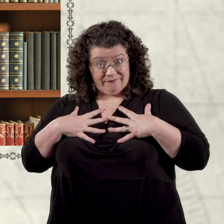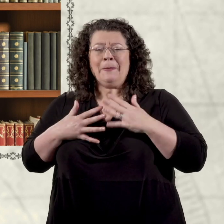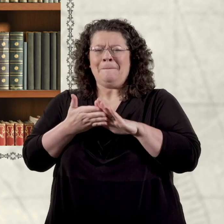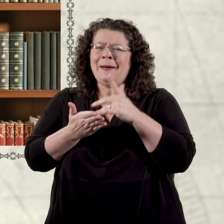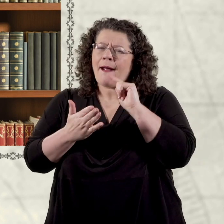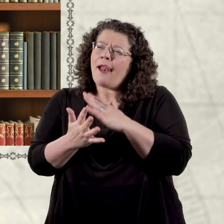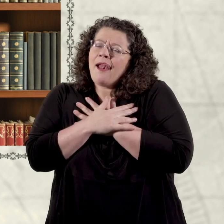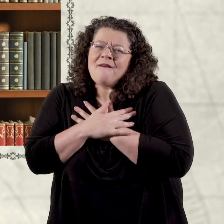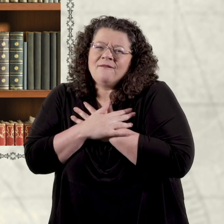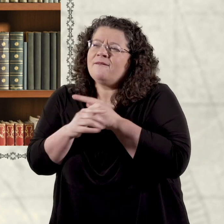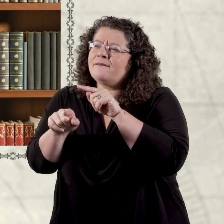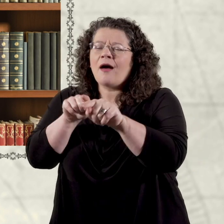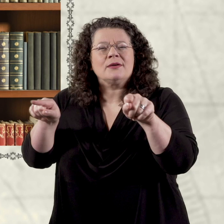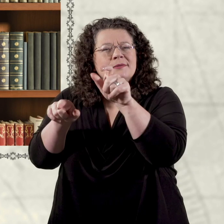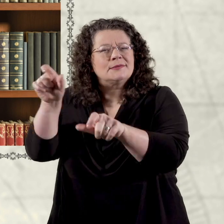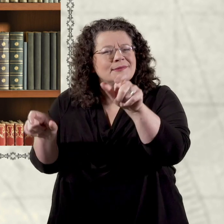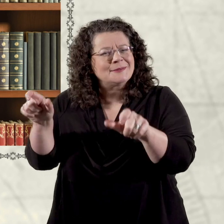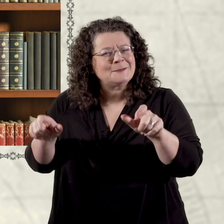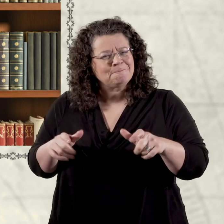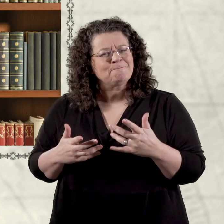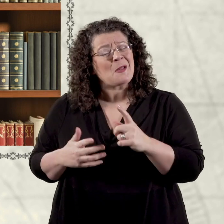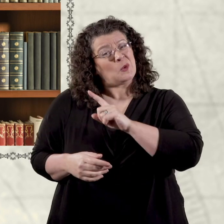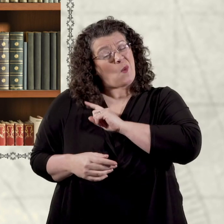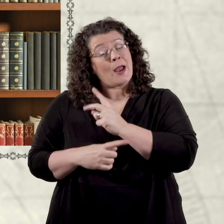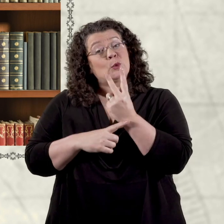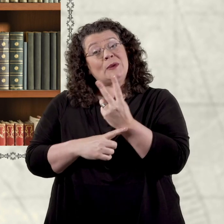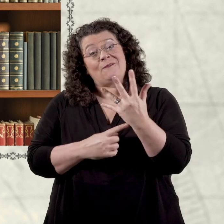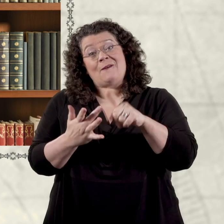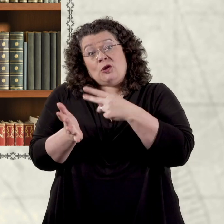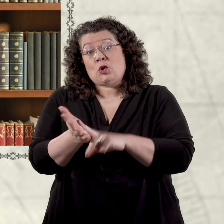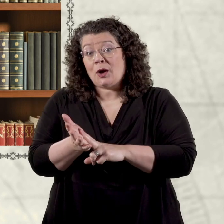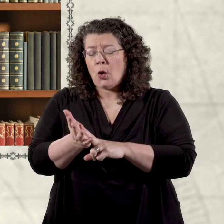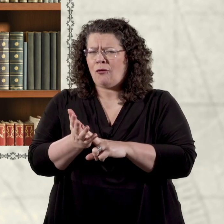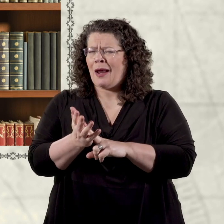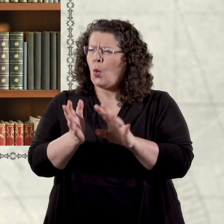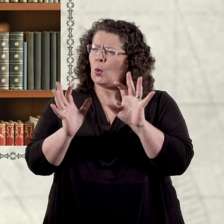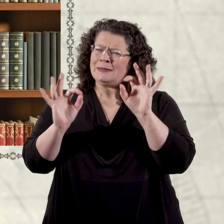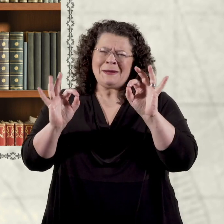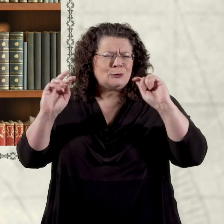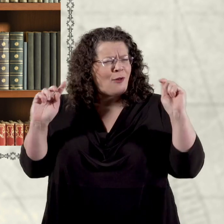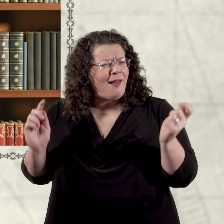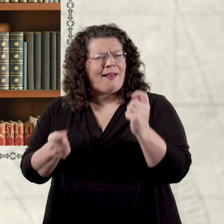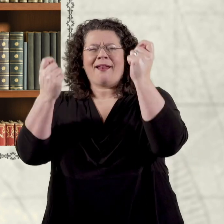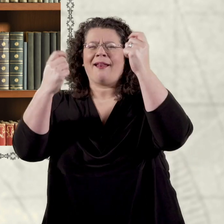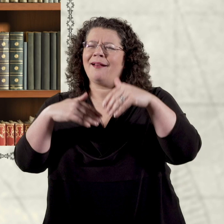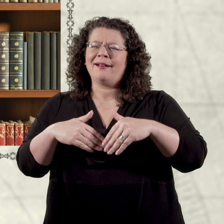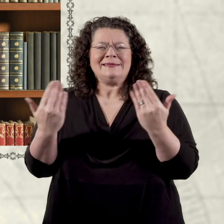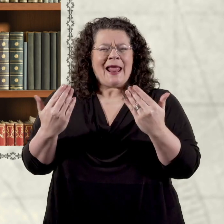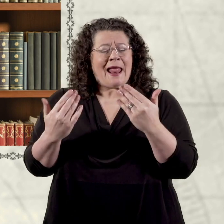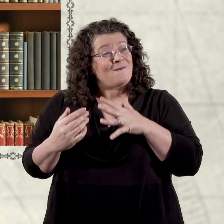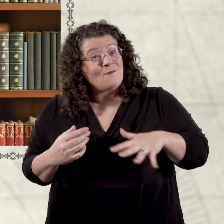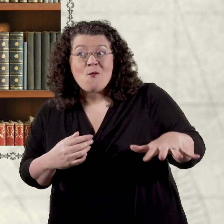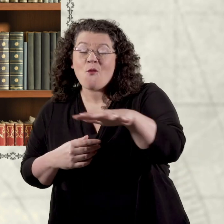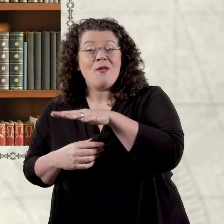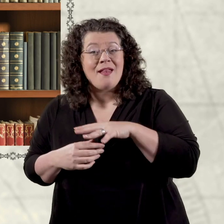that we can love each other. And that's why the 25th of January is a special day for